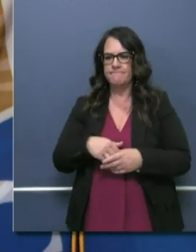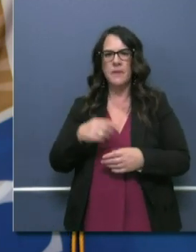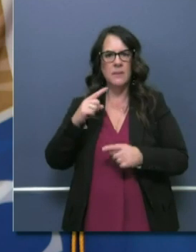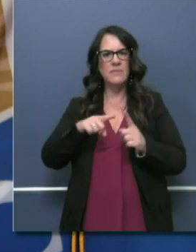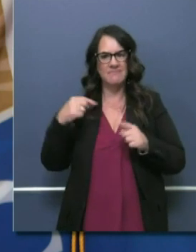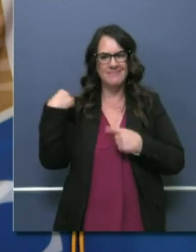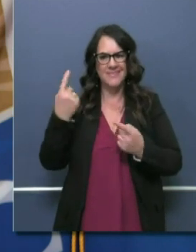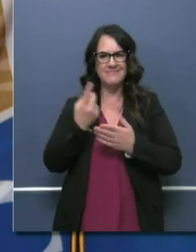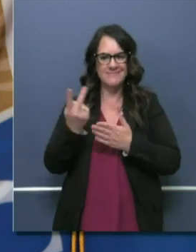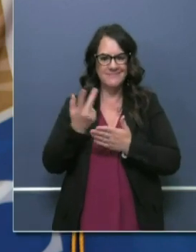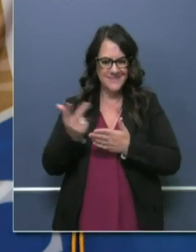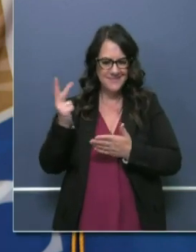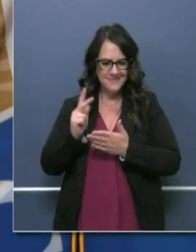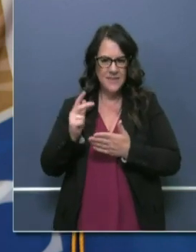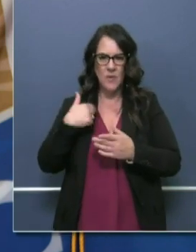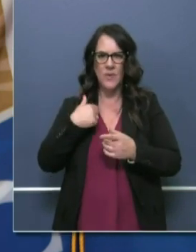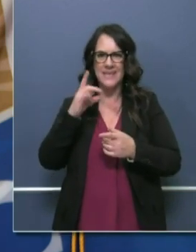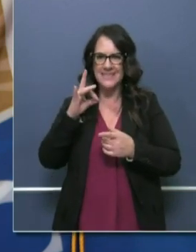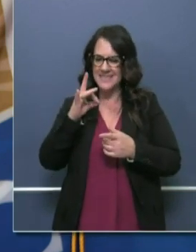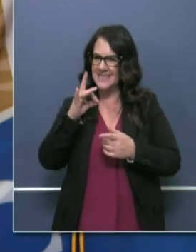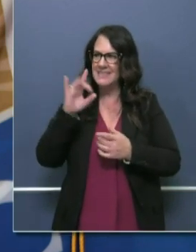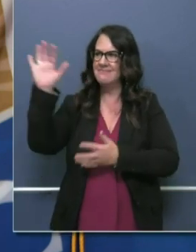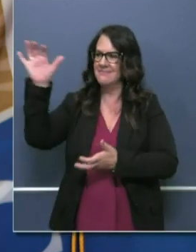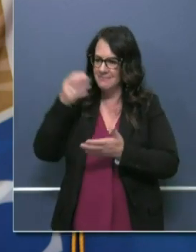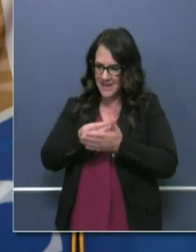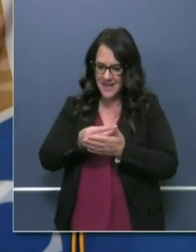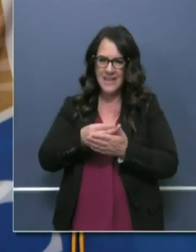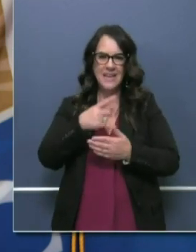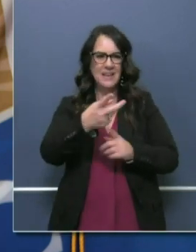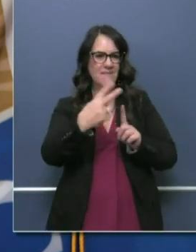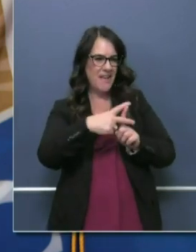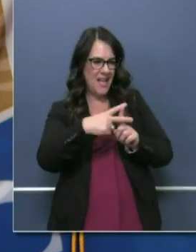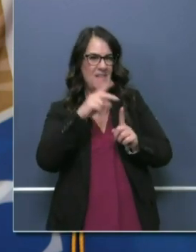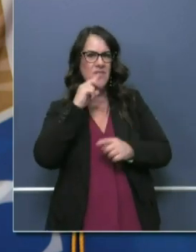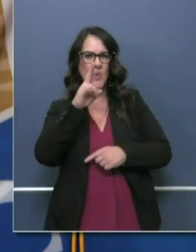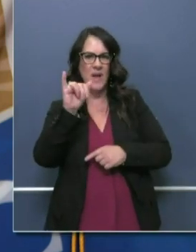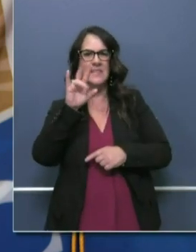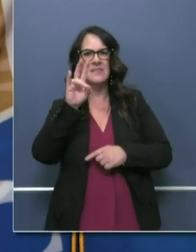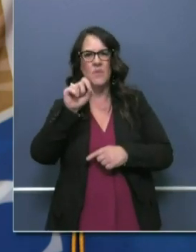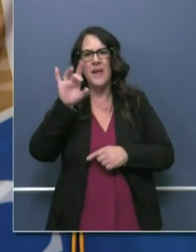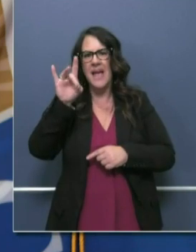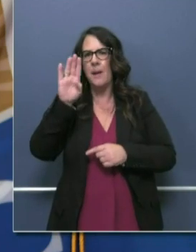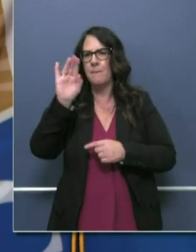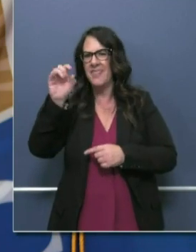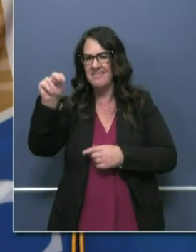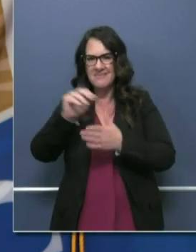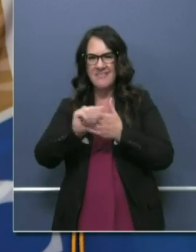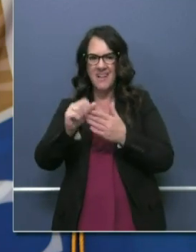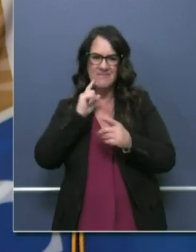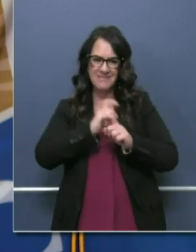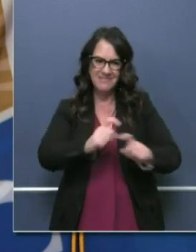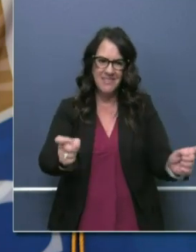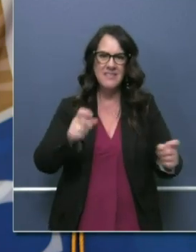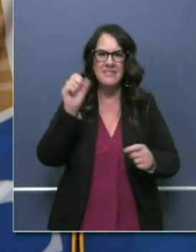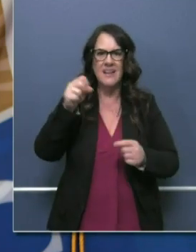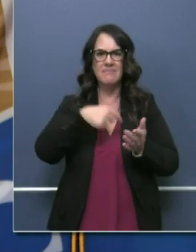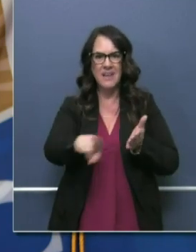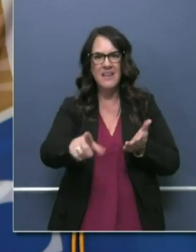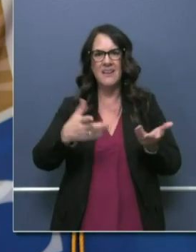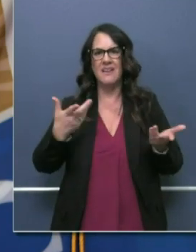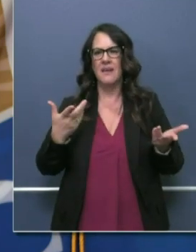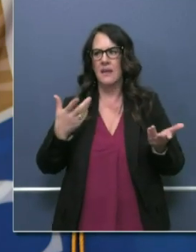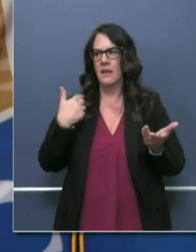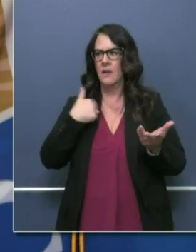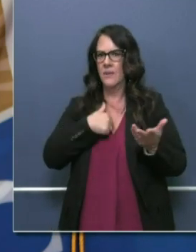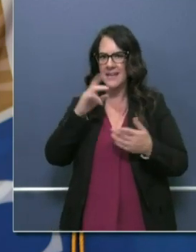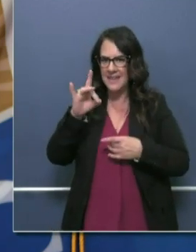some $7.8 billion of claims. So the answer is yes, we're getting very close to that point. And the extent